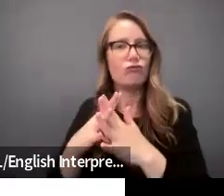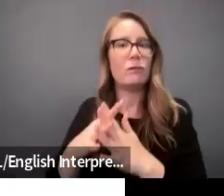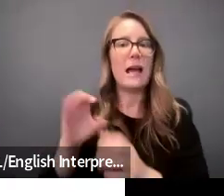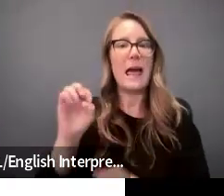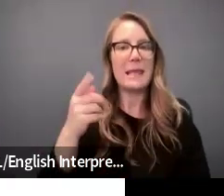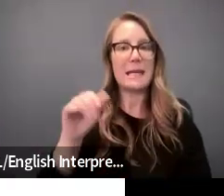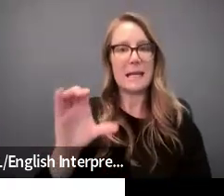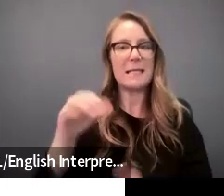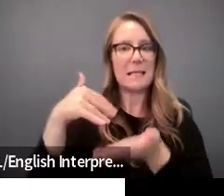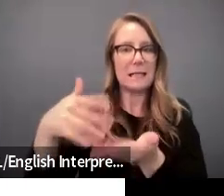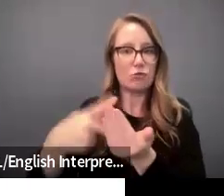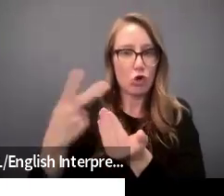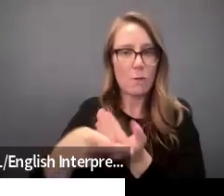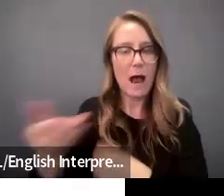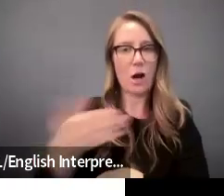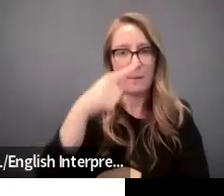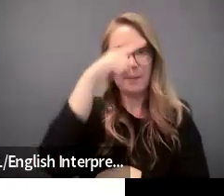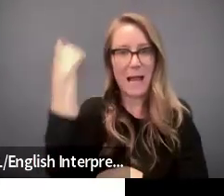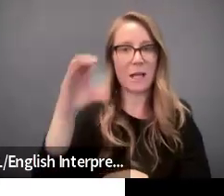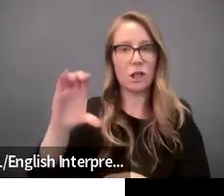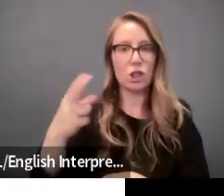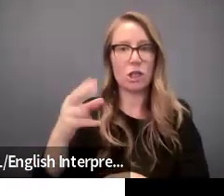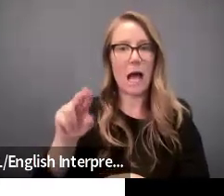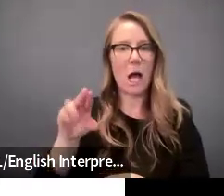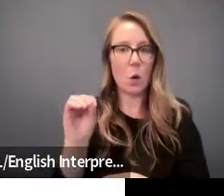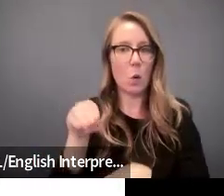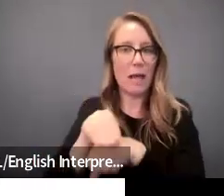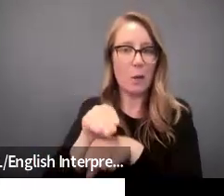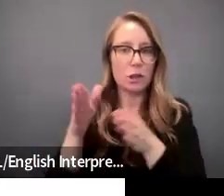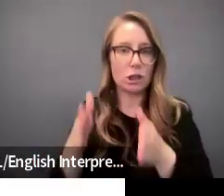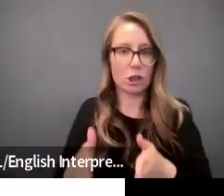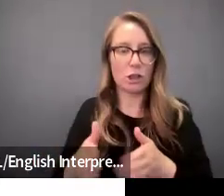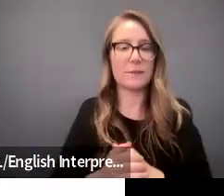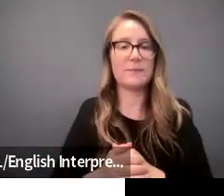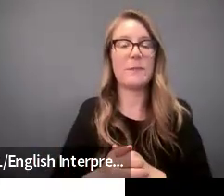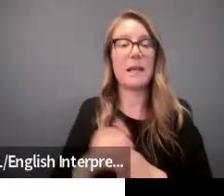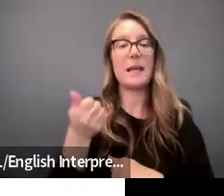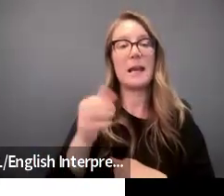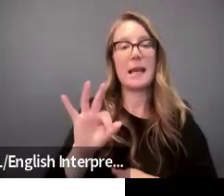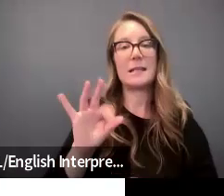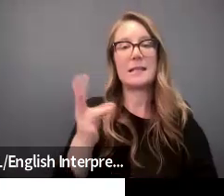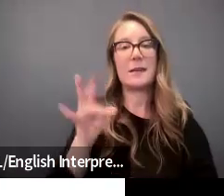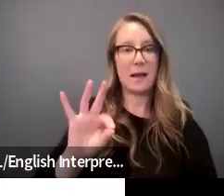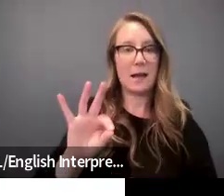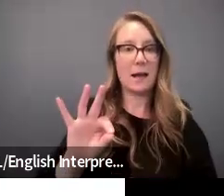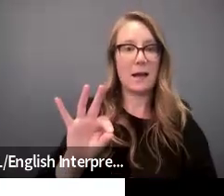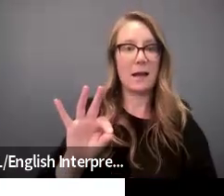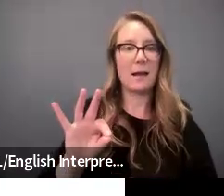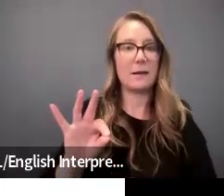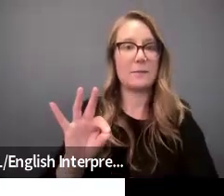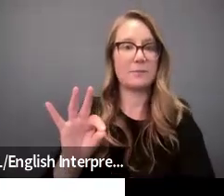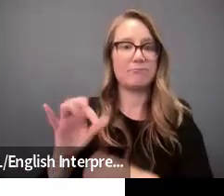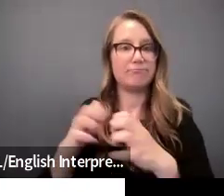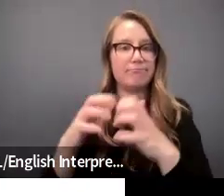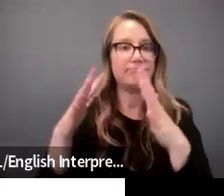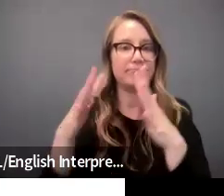studies program and the hiring of Black and Chicano counselors. Then in 1979, Radio Cadena is established, and I'll